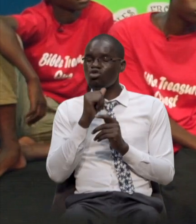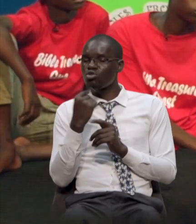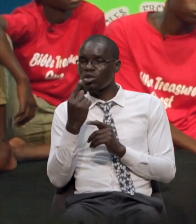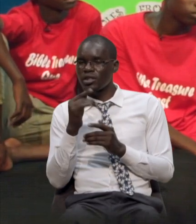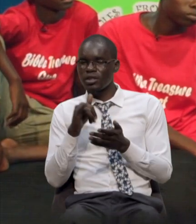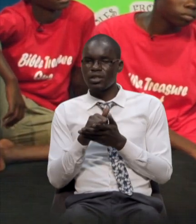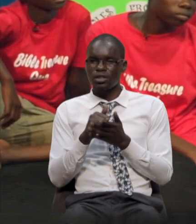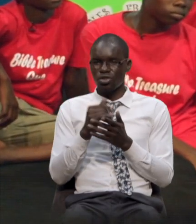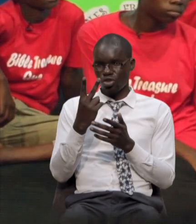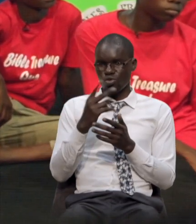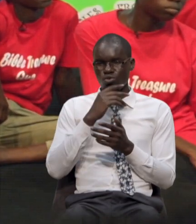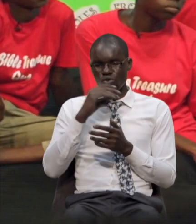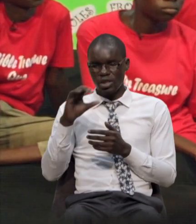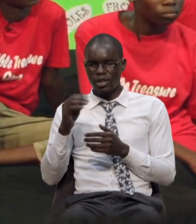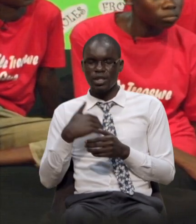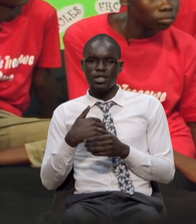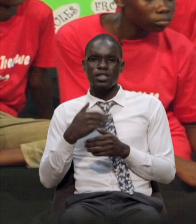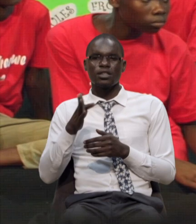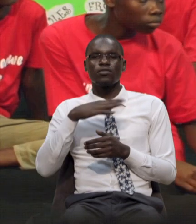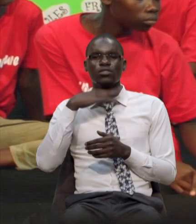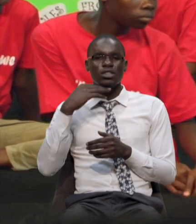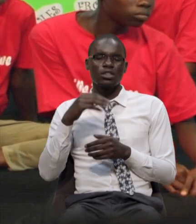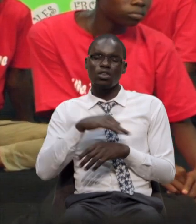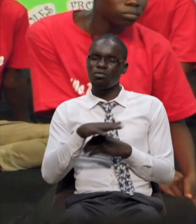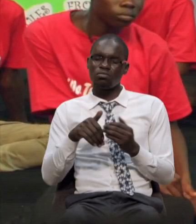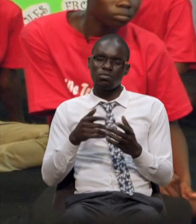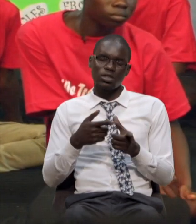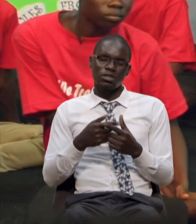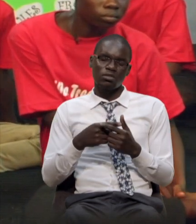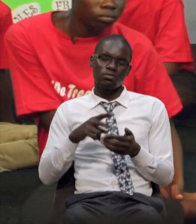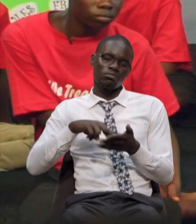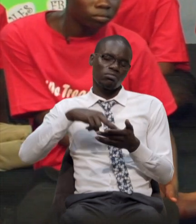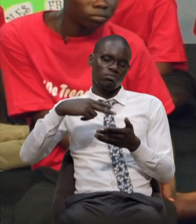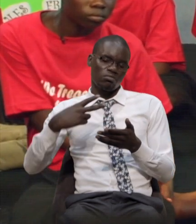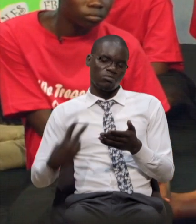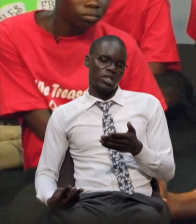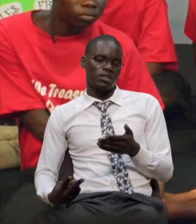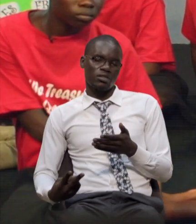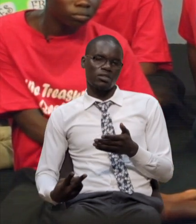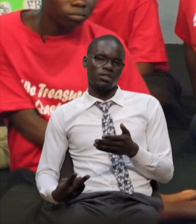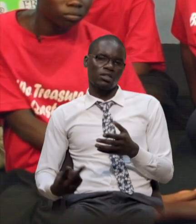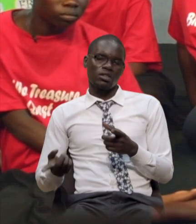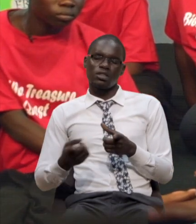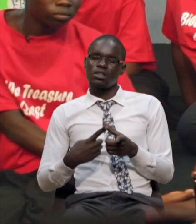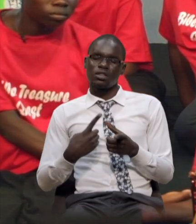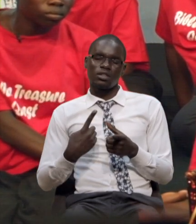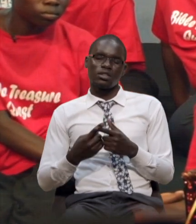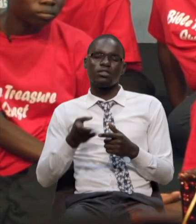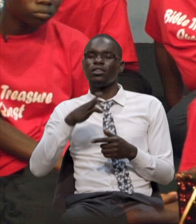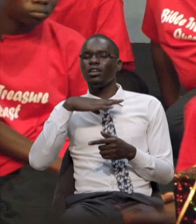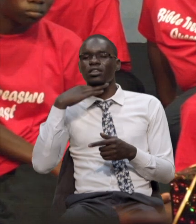his two sons have died. He just collapsed on the seat and he died.